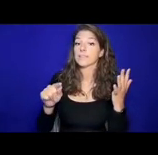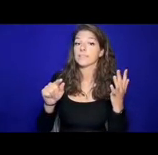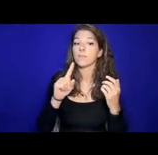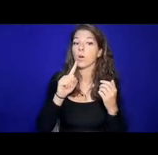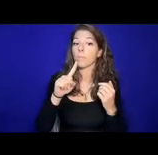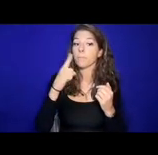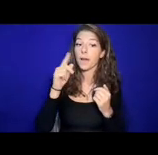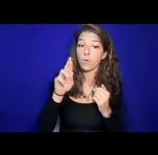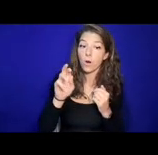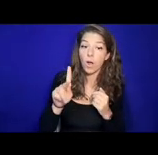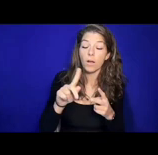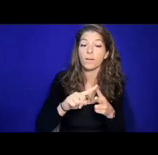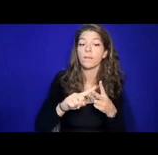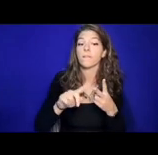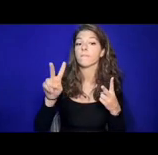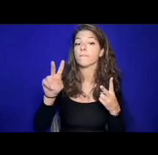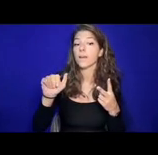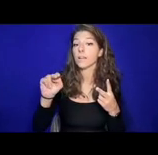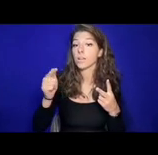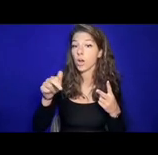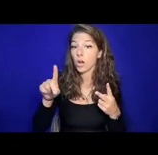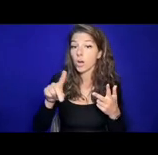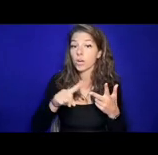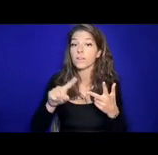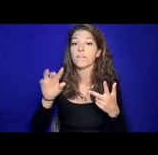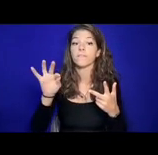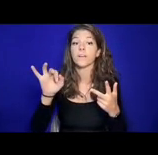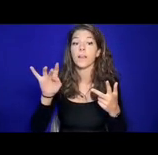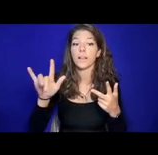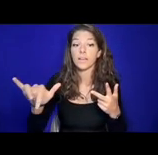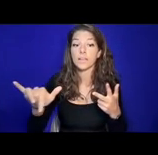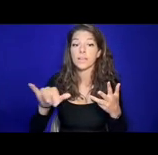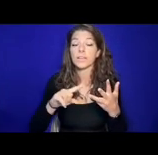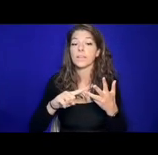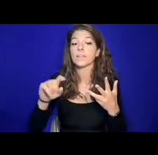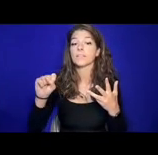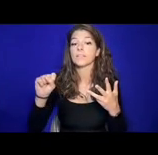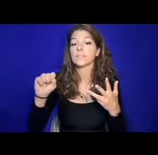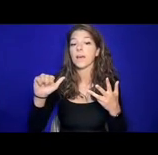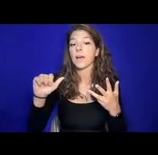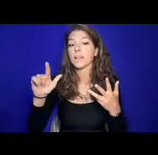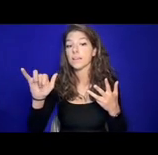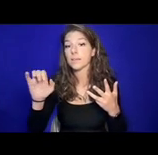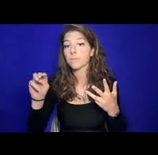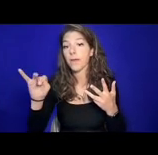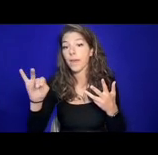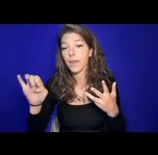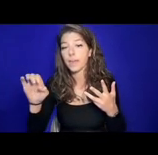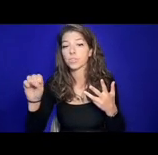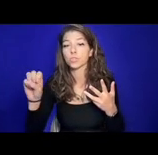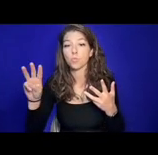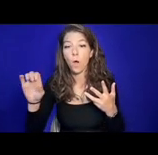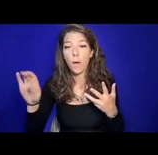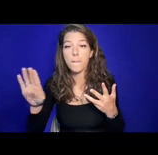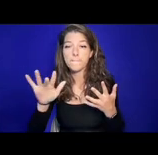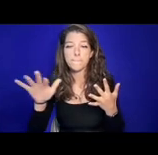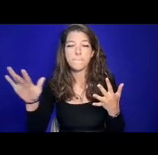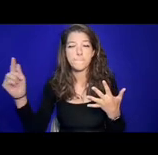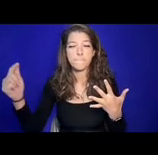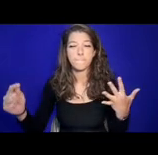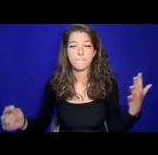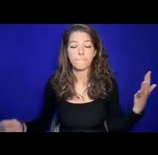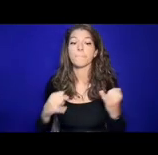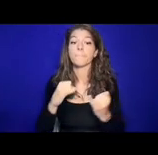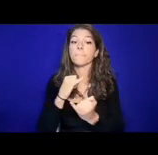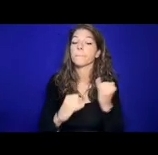are BlackRock, Vanguard, Fidelity, Capital Group, Sallie Mae, Schwab, and others. And then last on